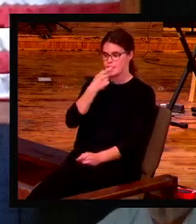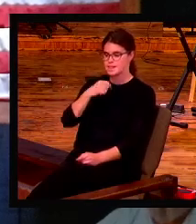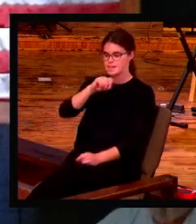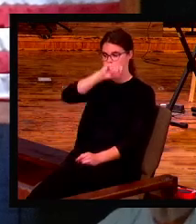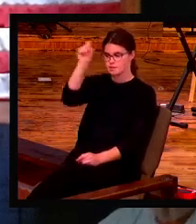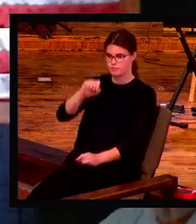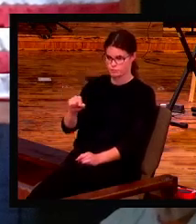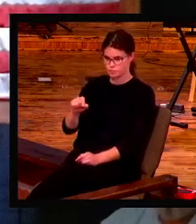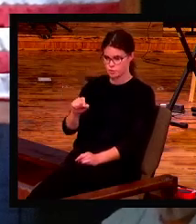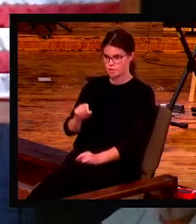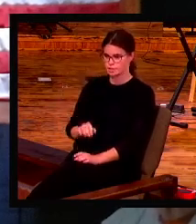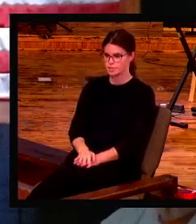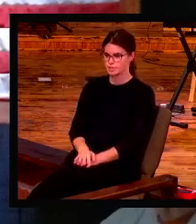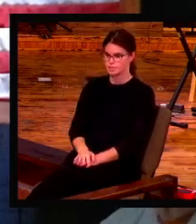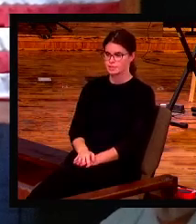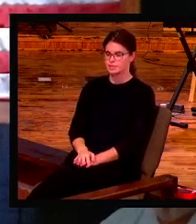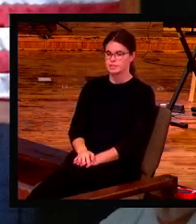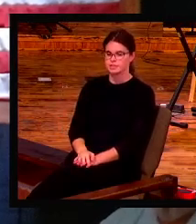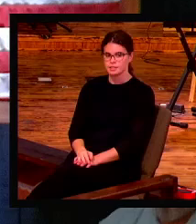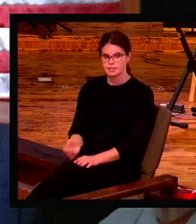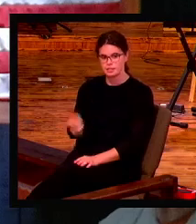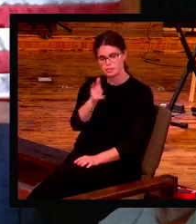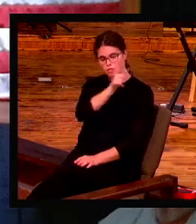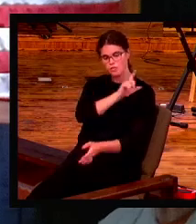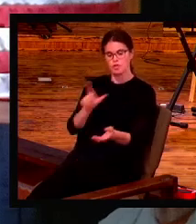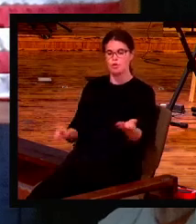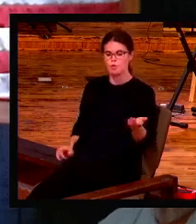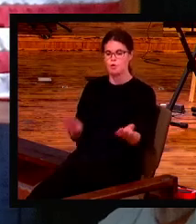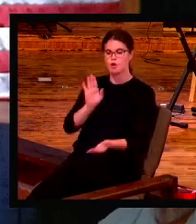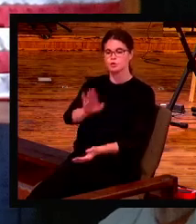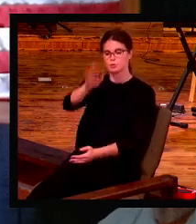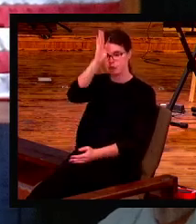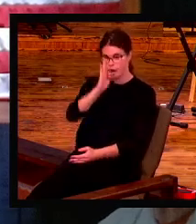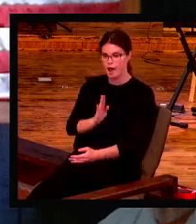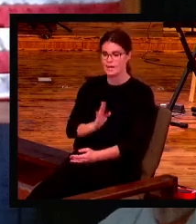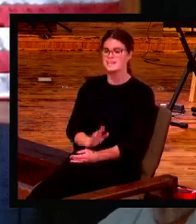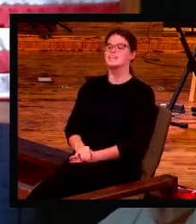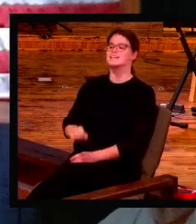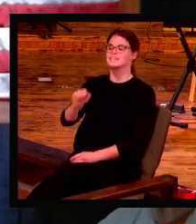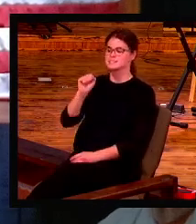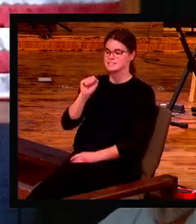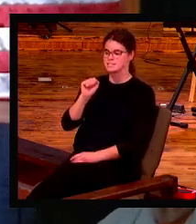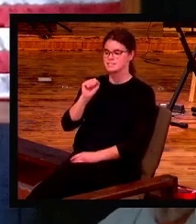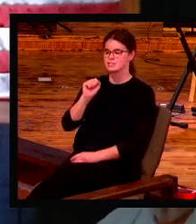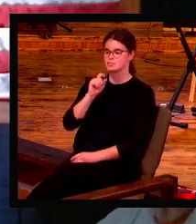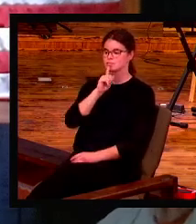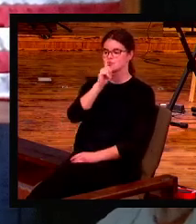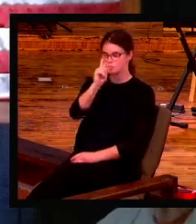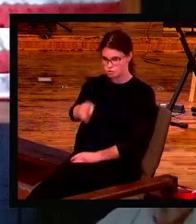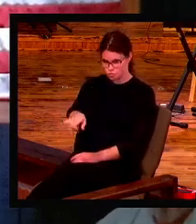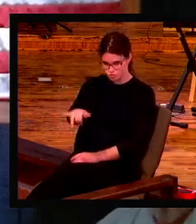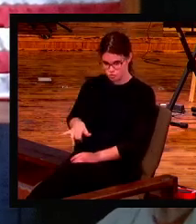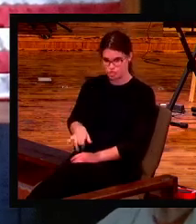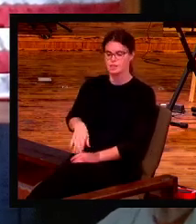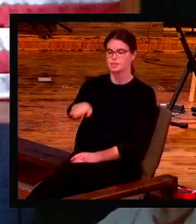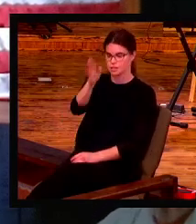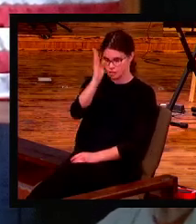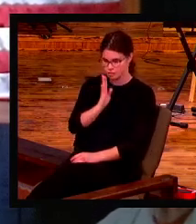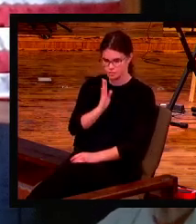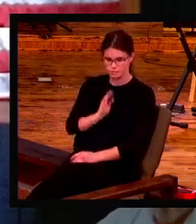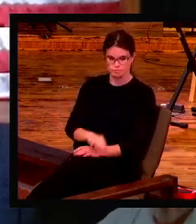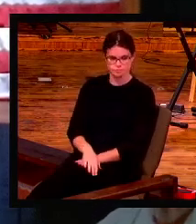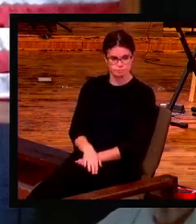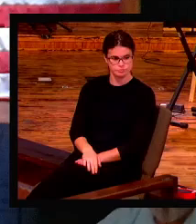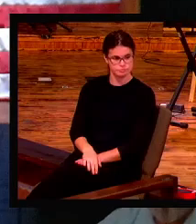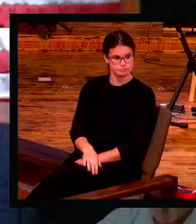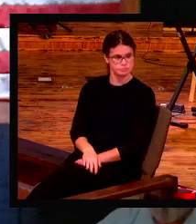"That the Lord your God is indeed God." In other words, just in case you forgot, or just in case there's a